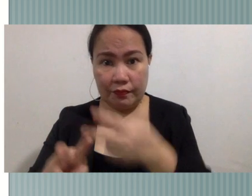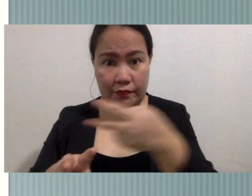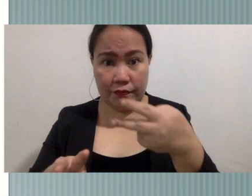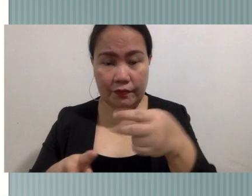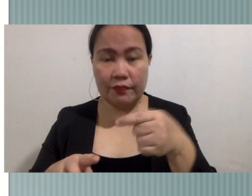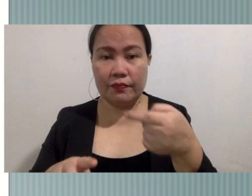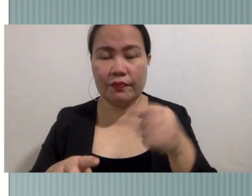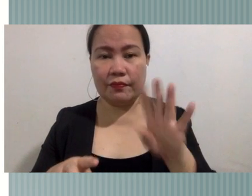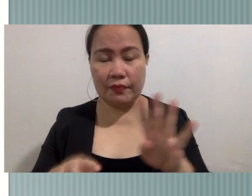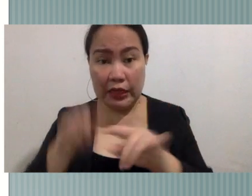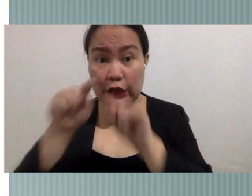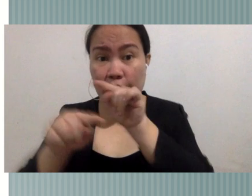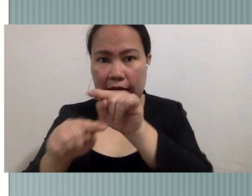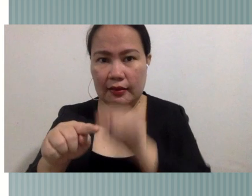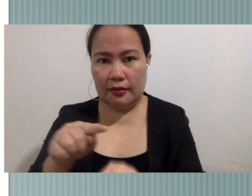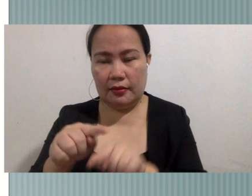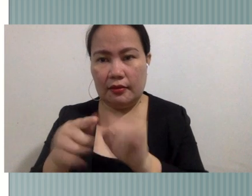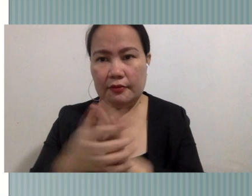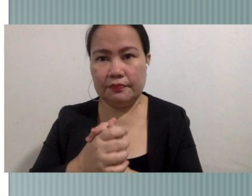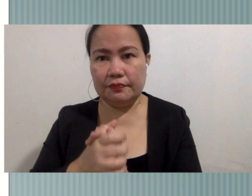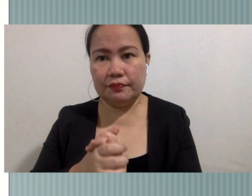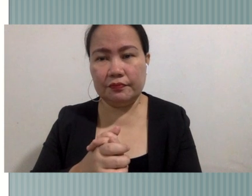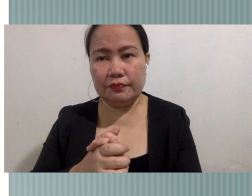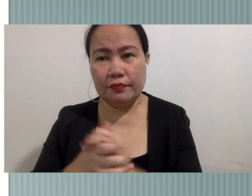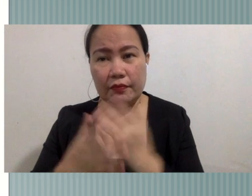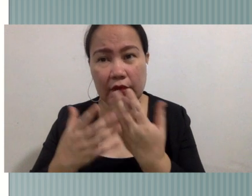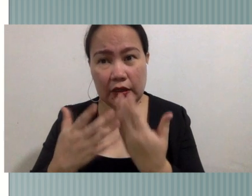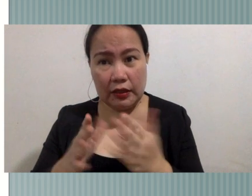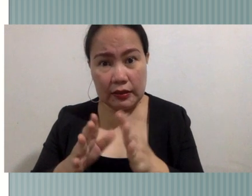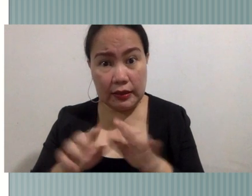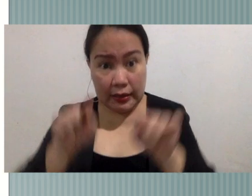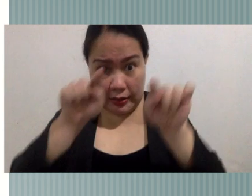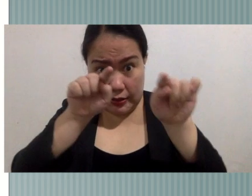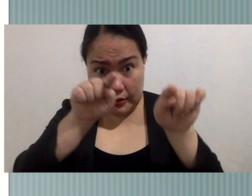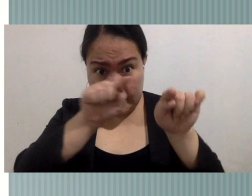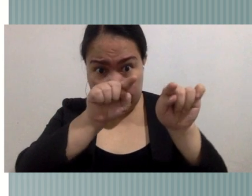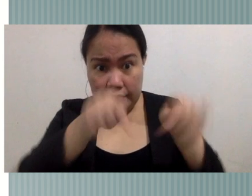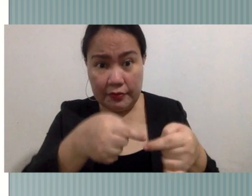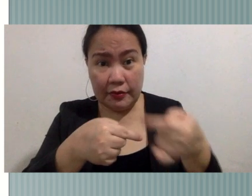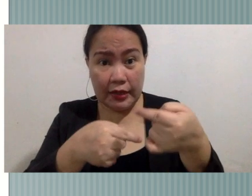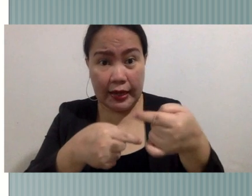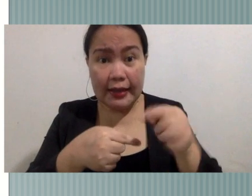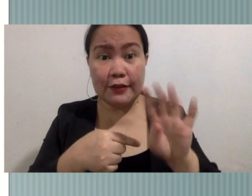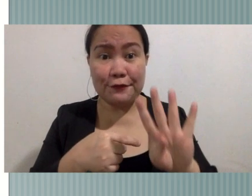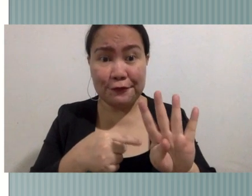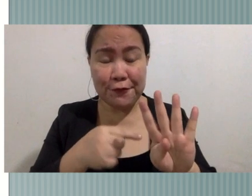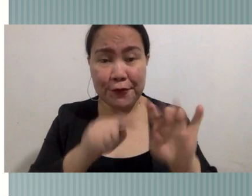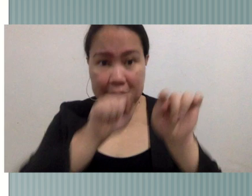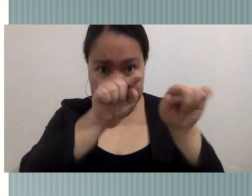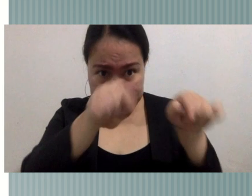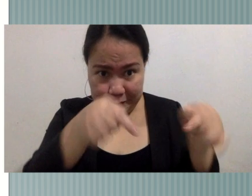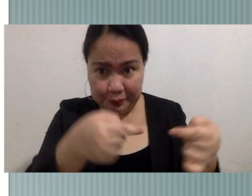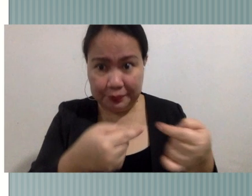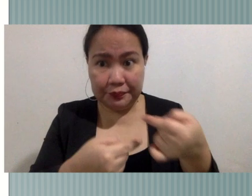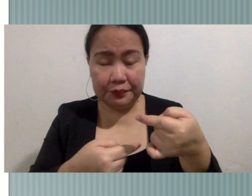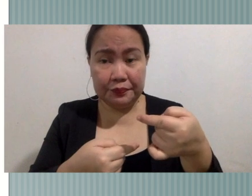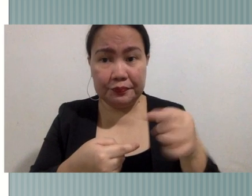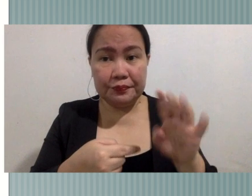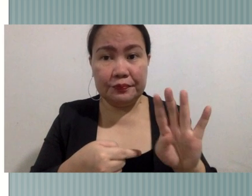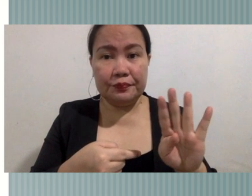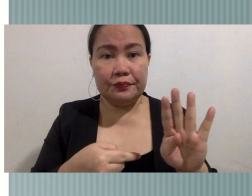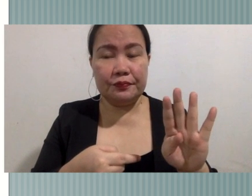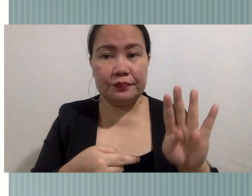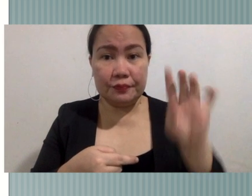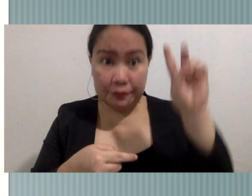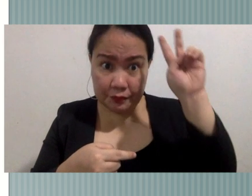is negative 4. After that, squared lang natin yung nakuha nating sagot. So, squared natin